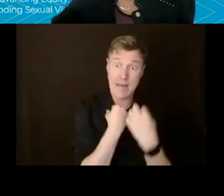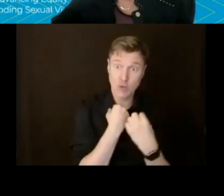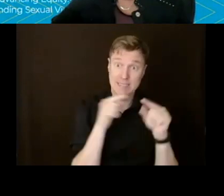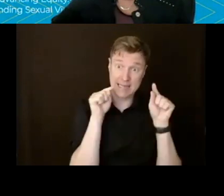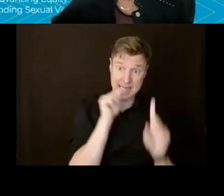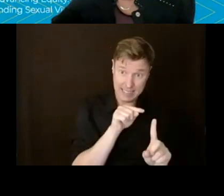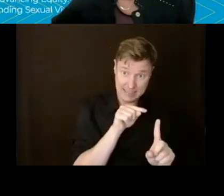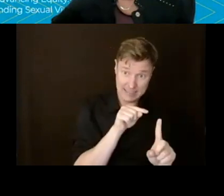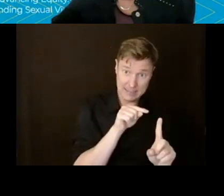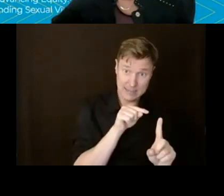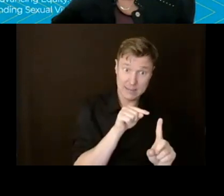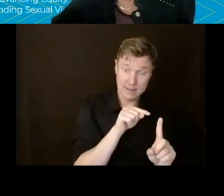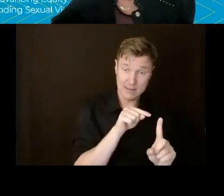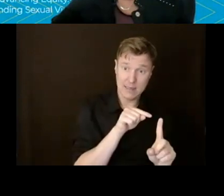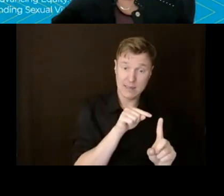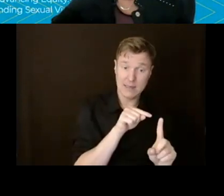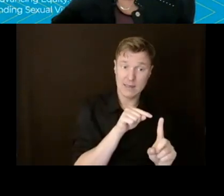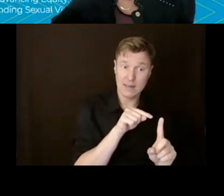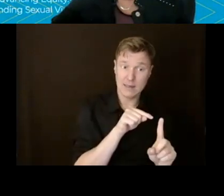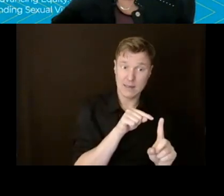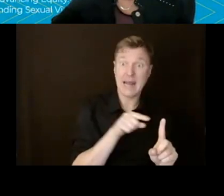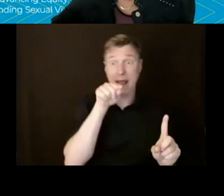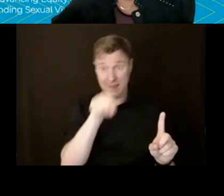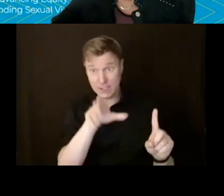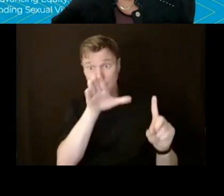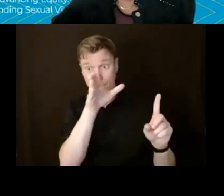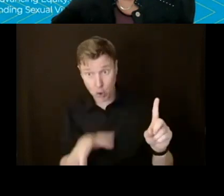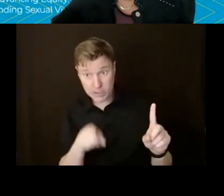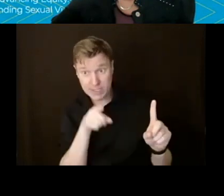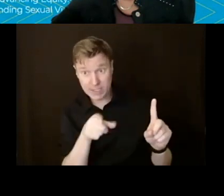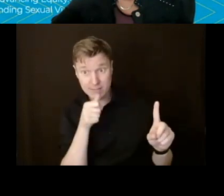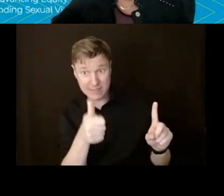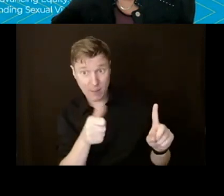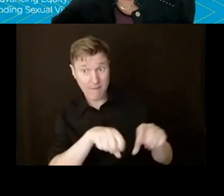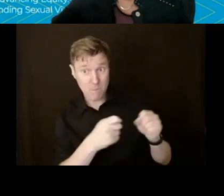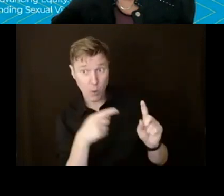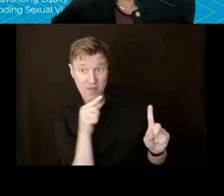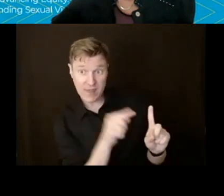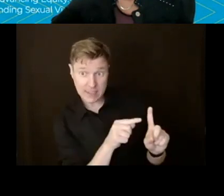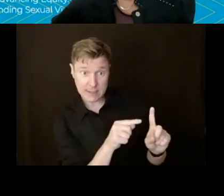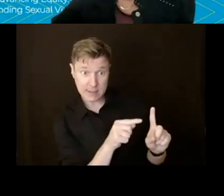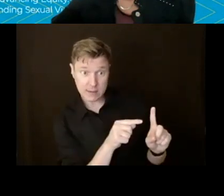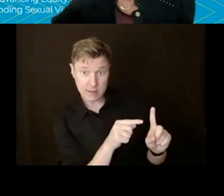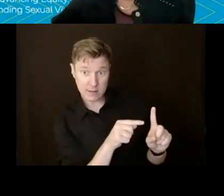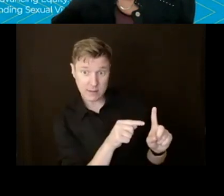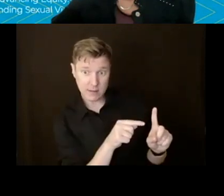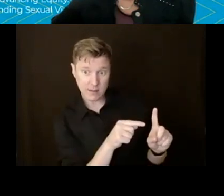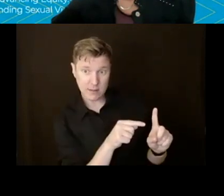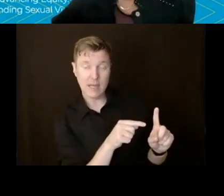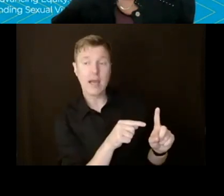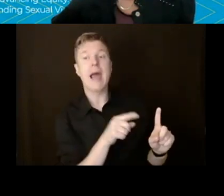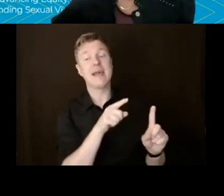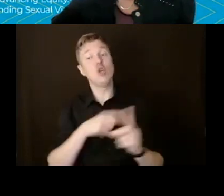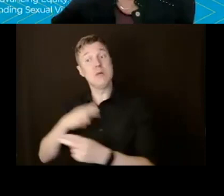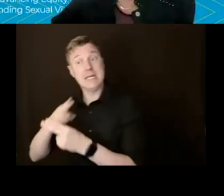in the reality that we share this, and this person has violated it. And this is like also naming the intention, why they